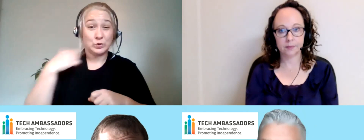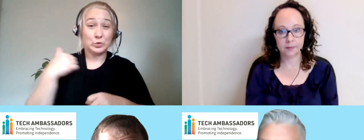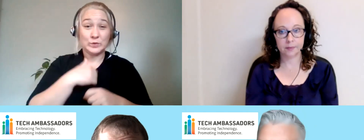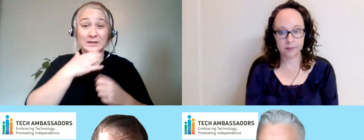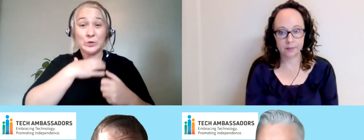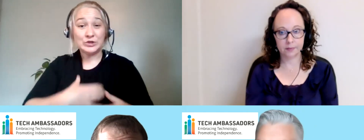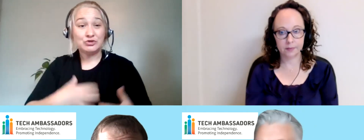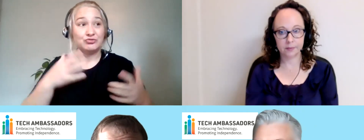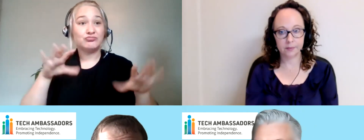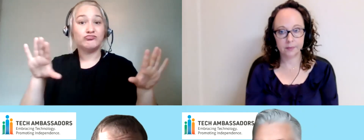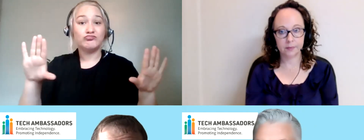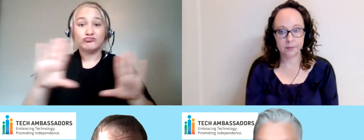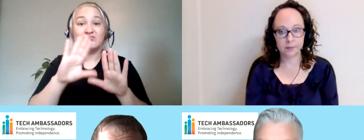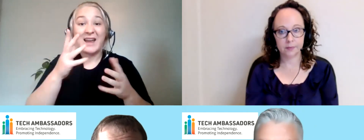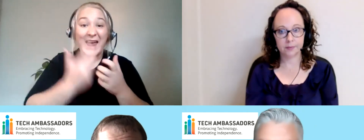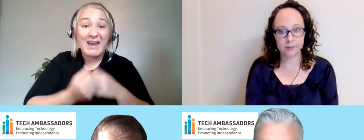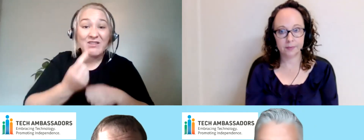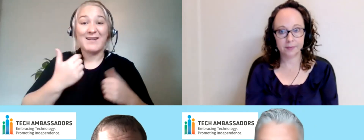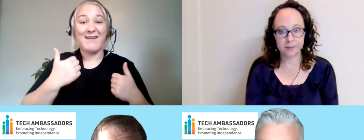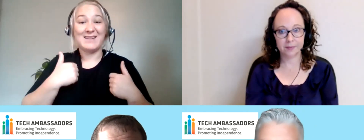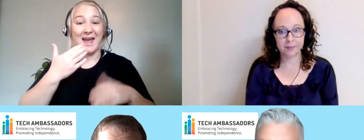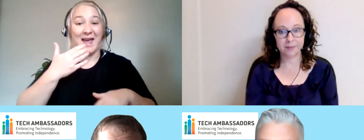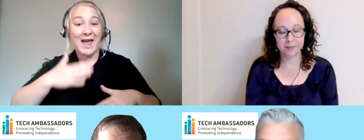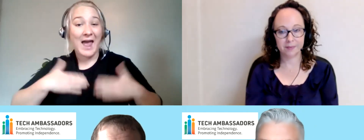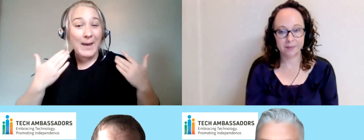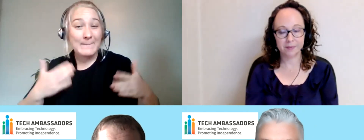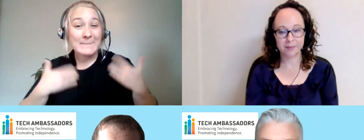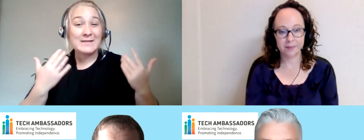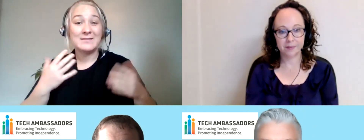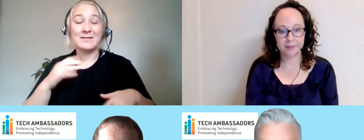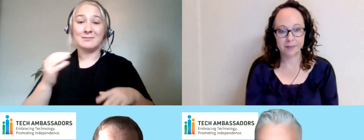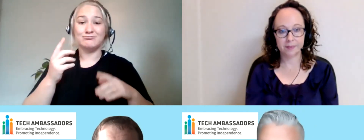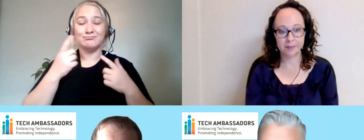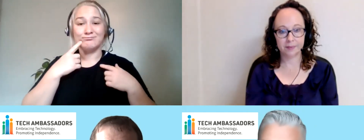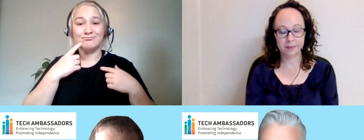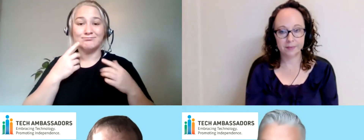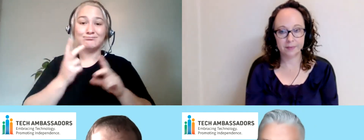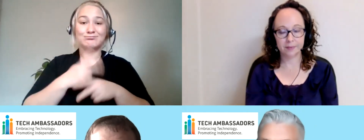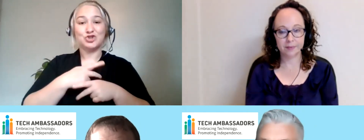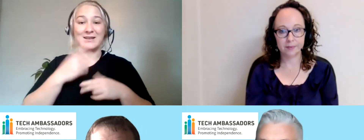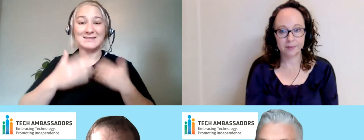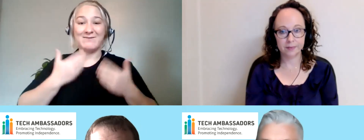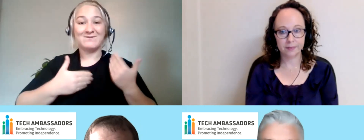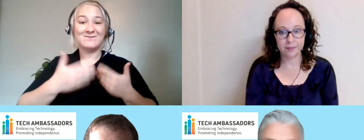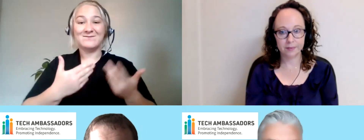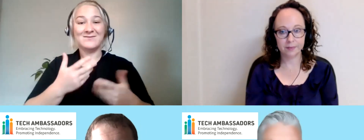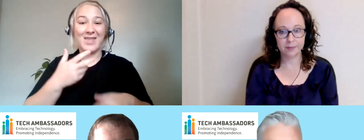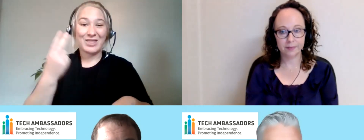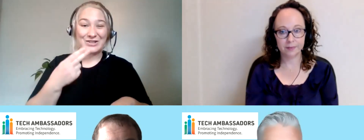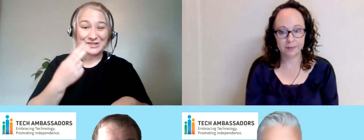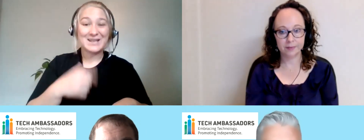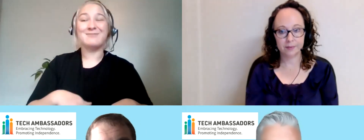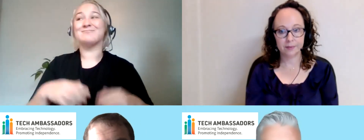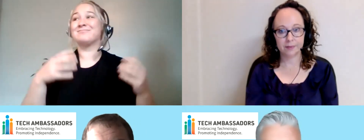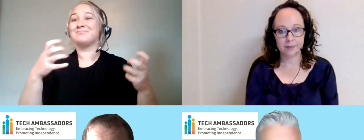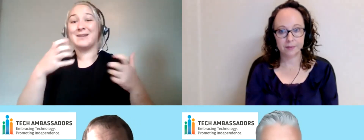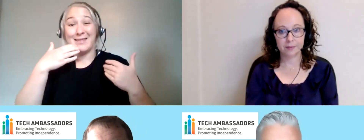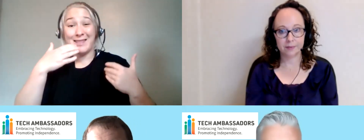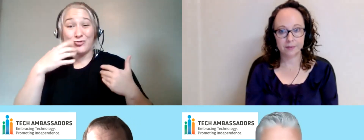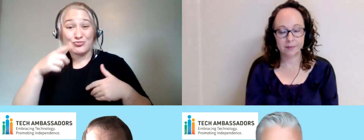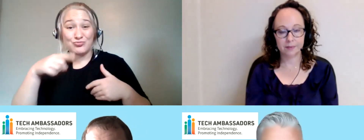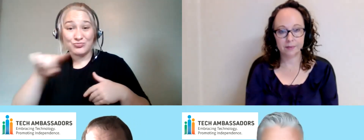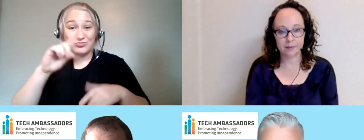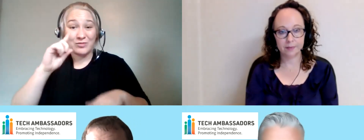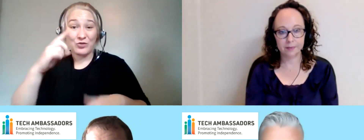everyone a happy and productive Thursday. We want to thank all of you for coming. Thank